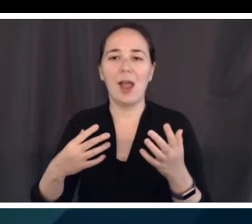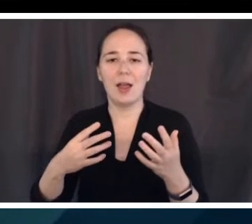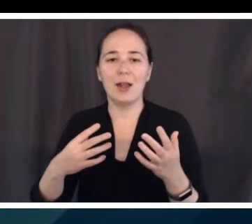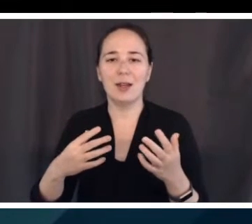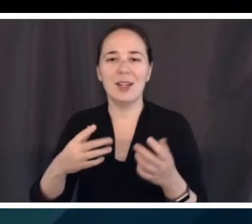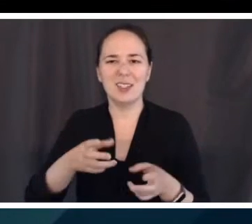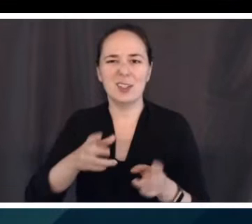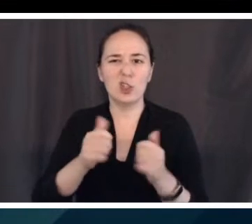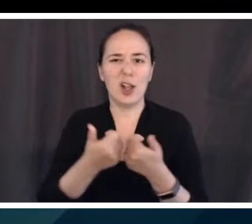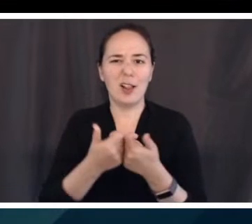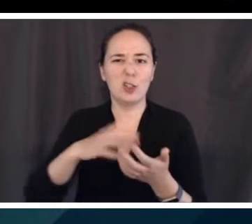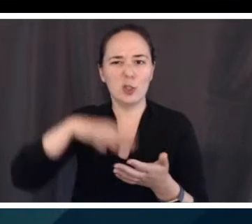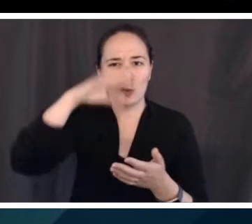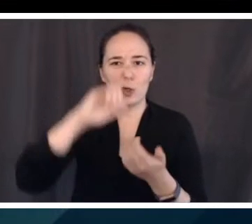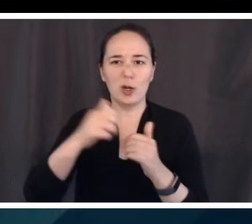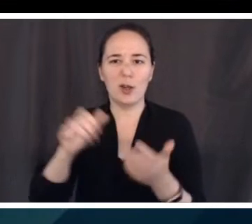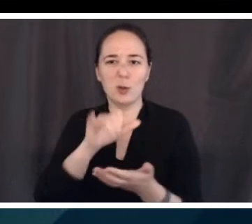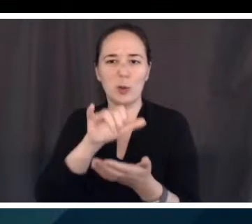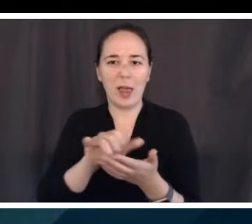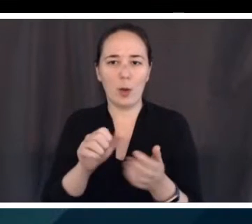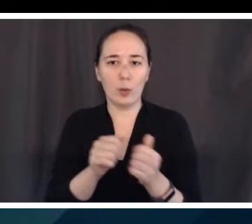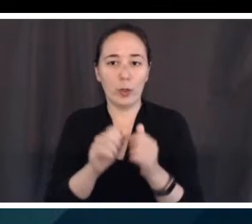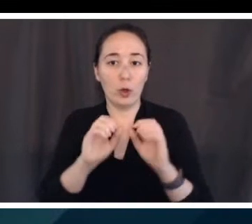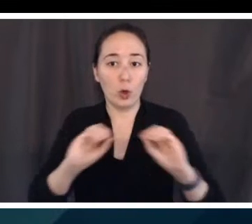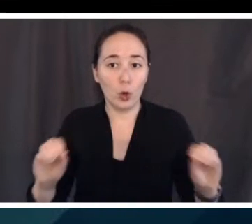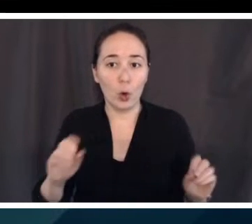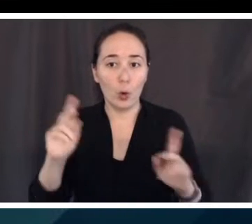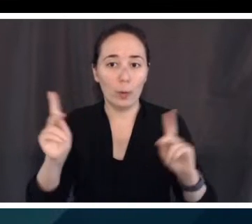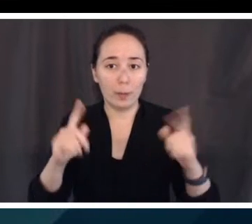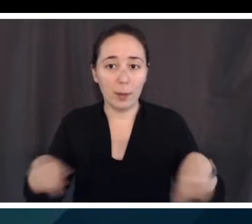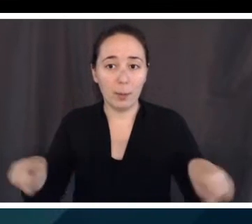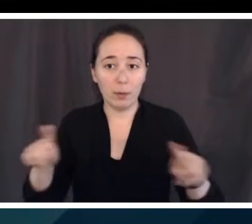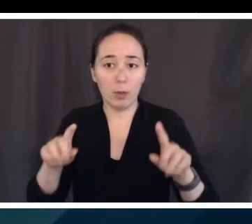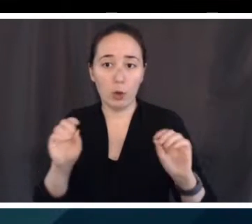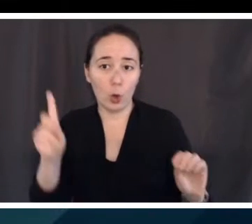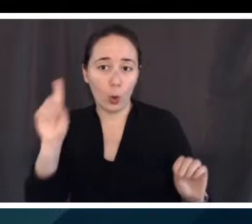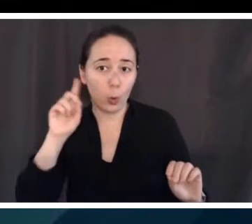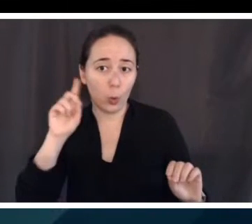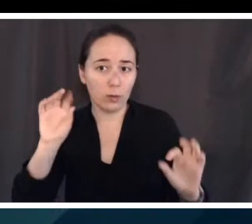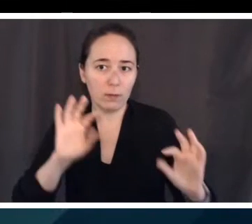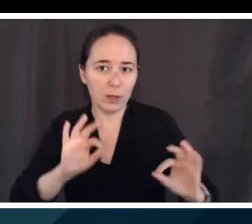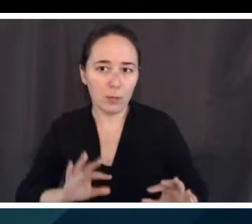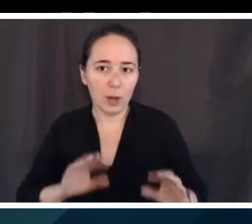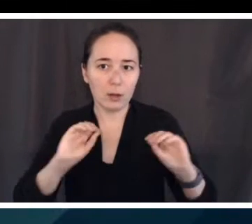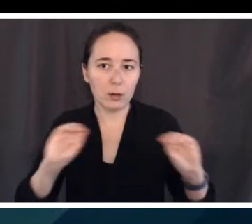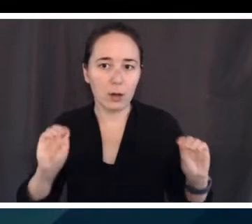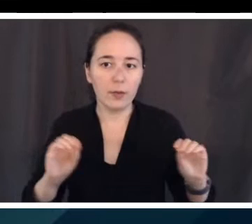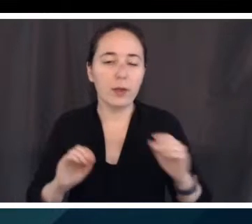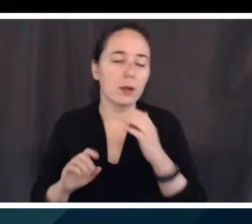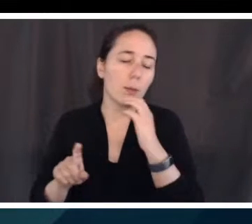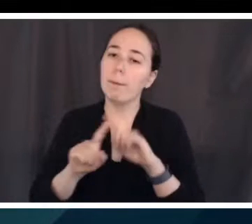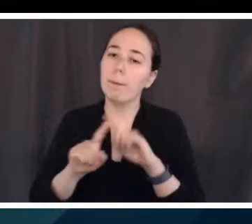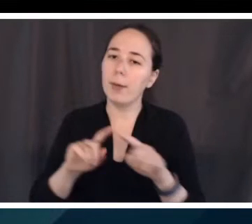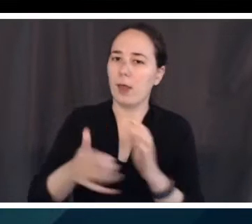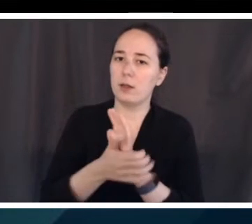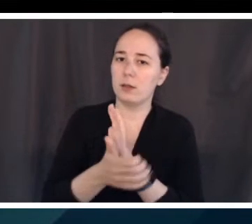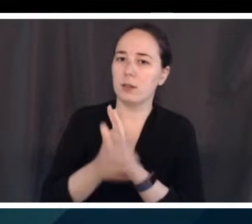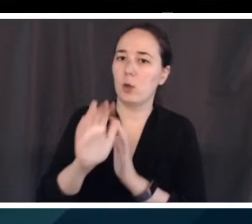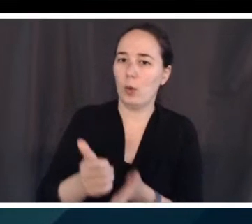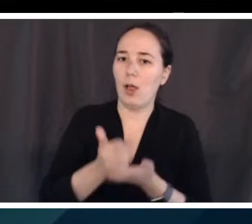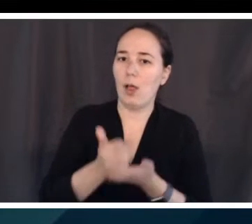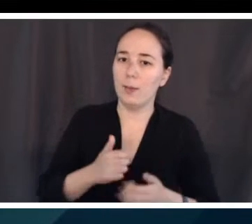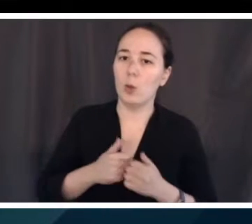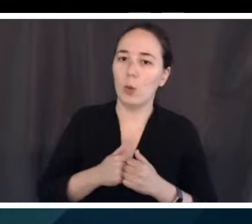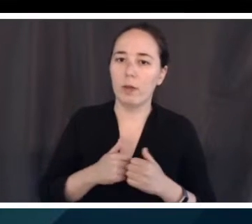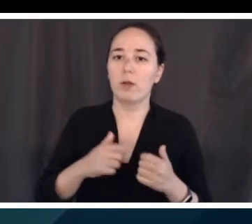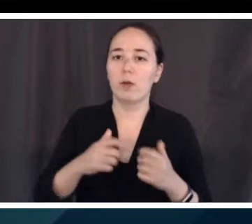really hard, and a valuable skill that I think is going to help me in recordings and live tapings and all these